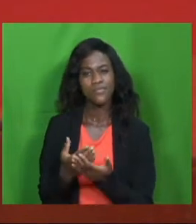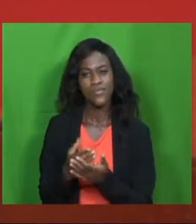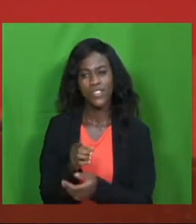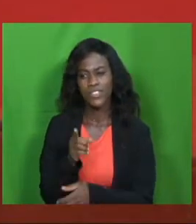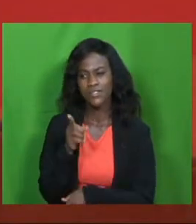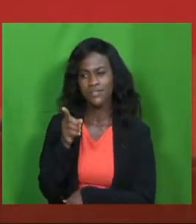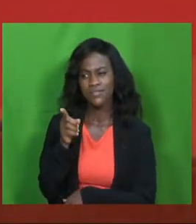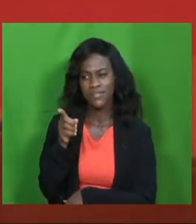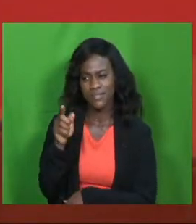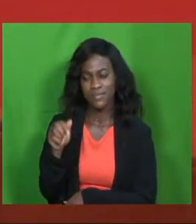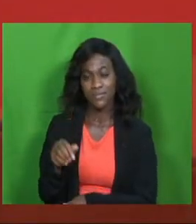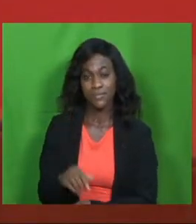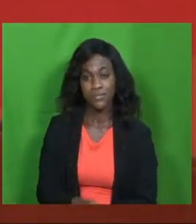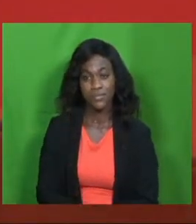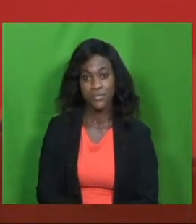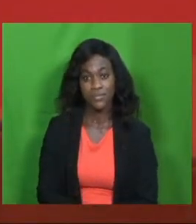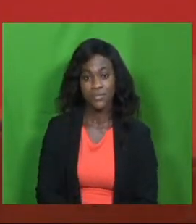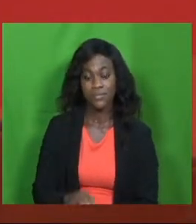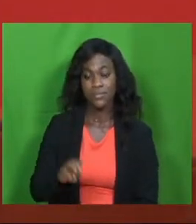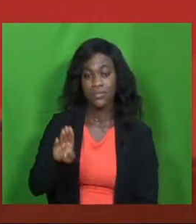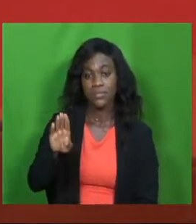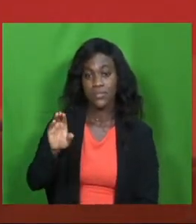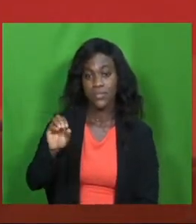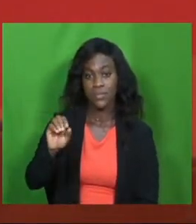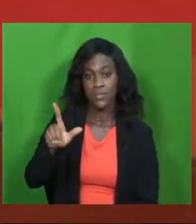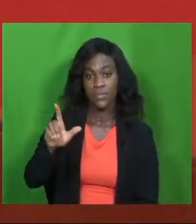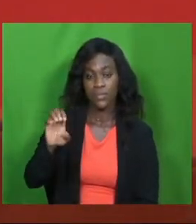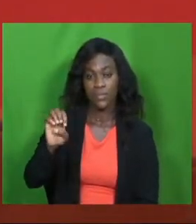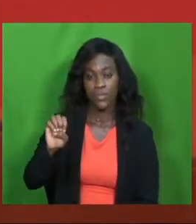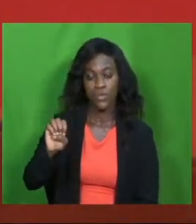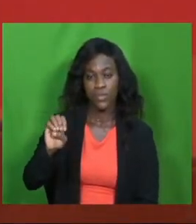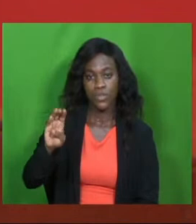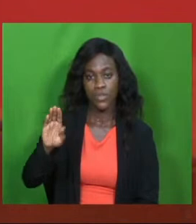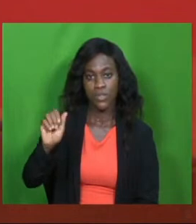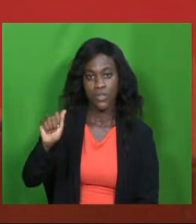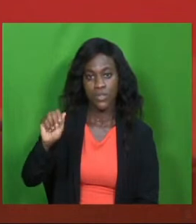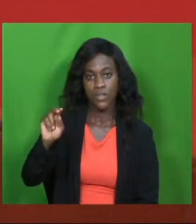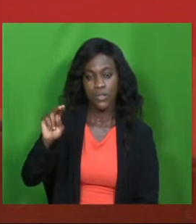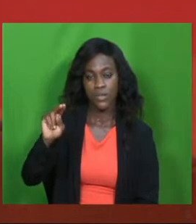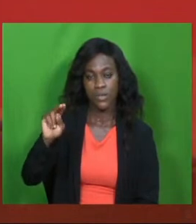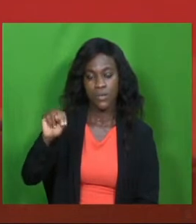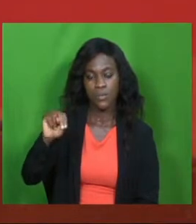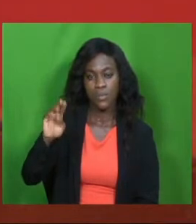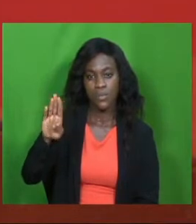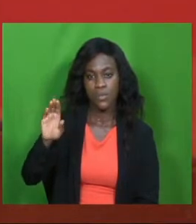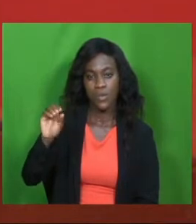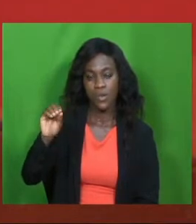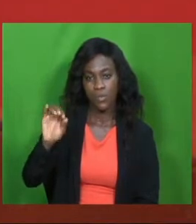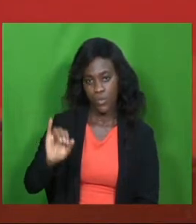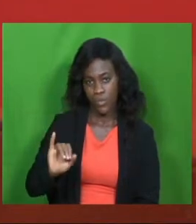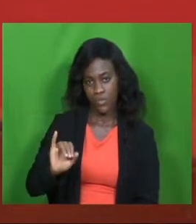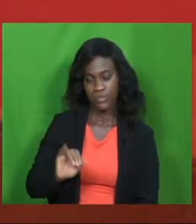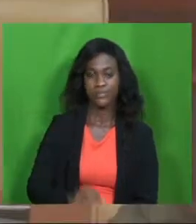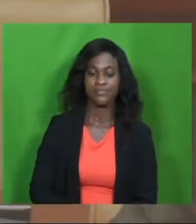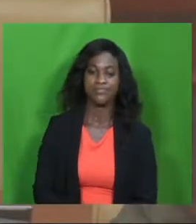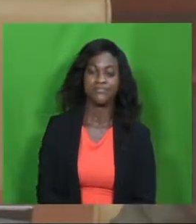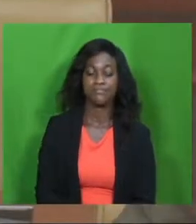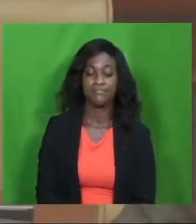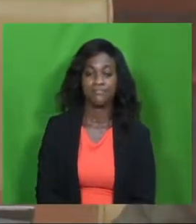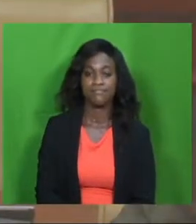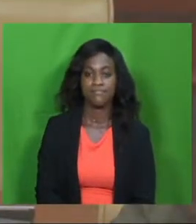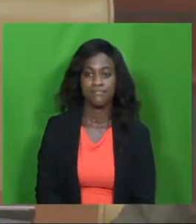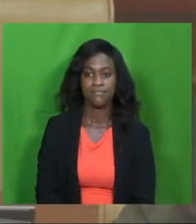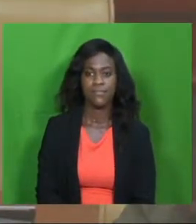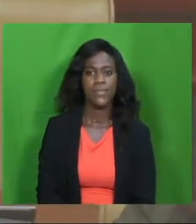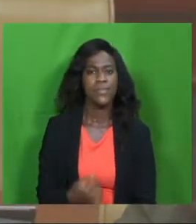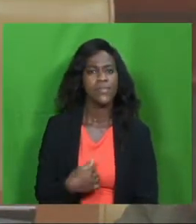yes, Bolly Bamboy, yes. Mr. Speaker, I'm grateful. Mr. Speaker, I want to find out from the Minister whether they